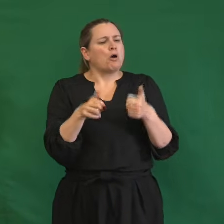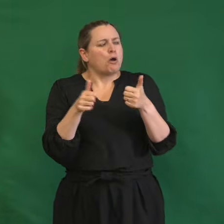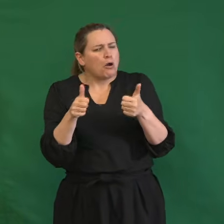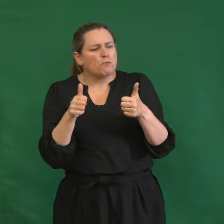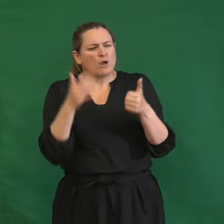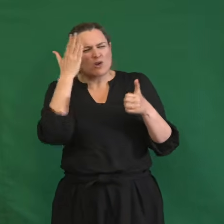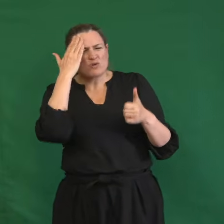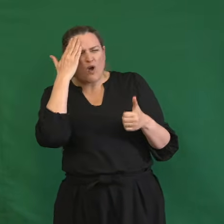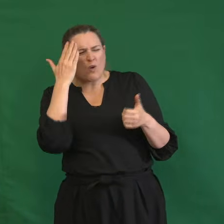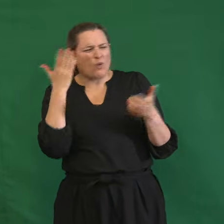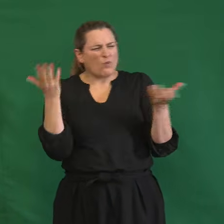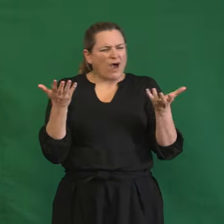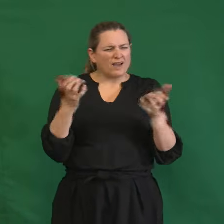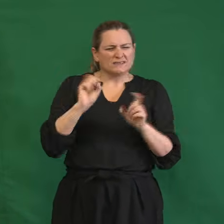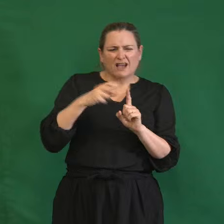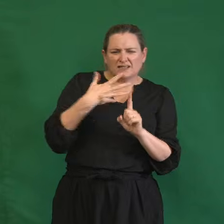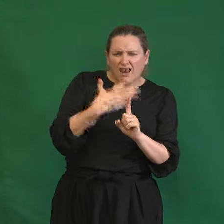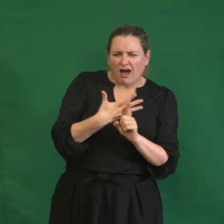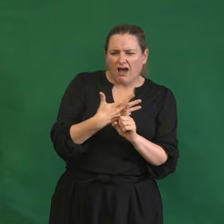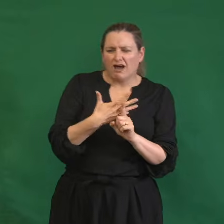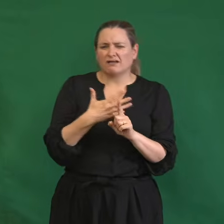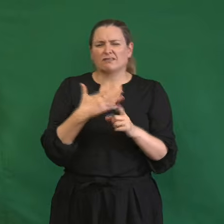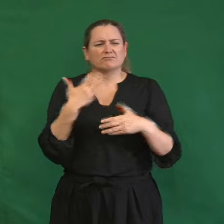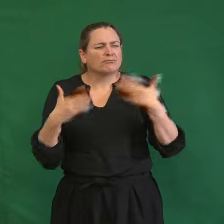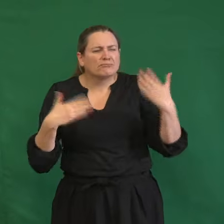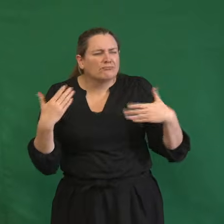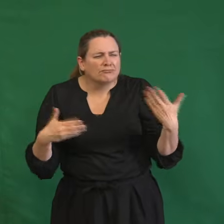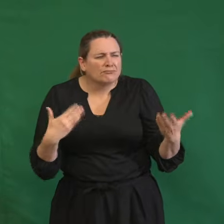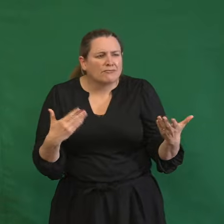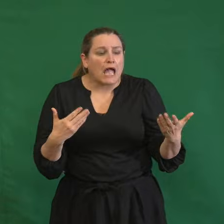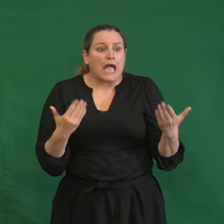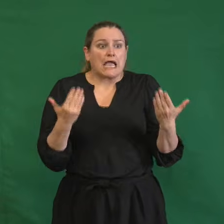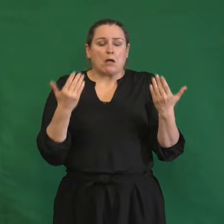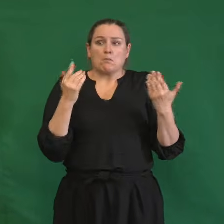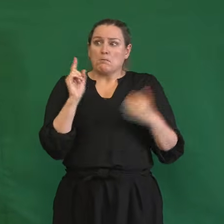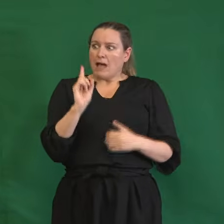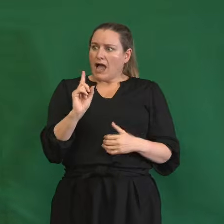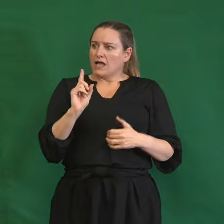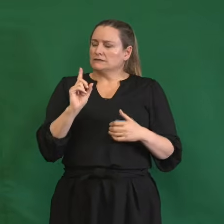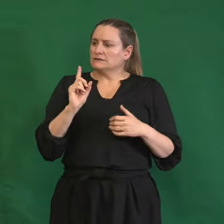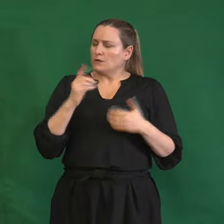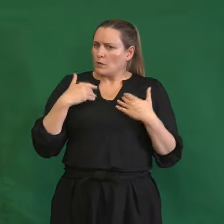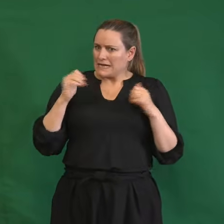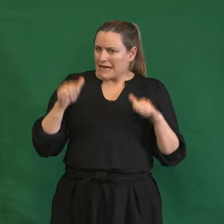to have this very dedicated, very detailed session.